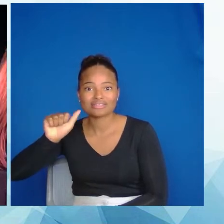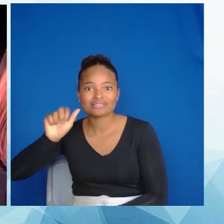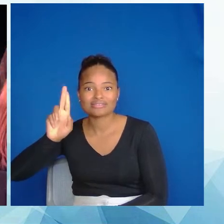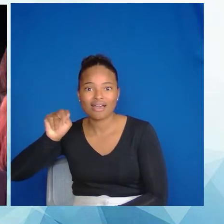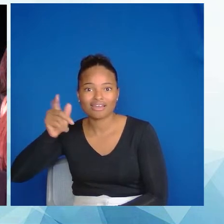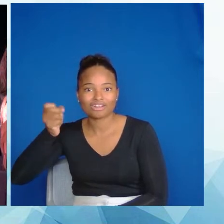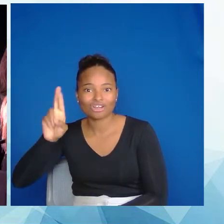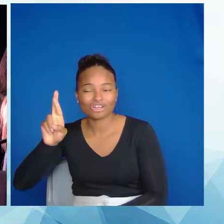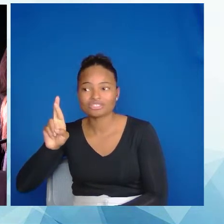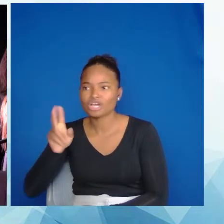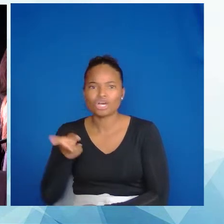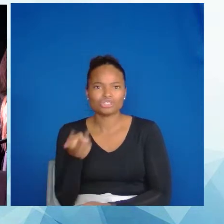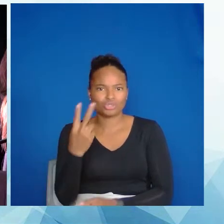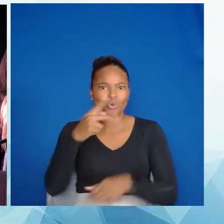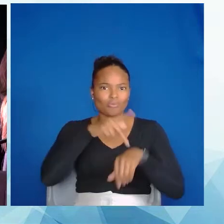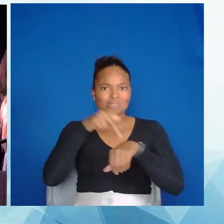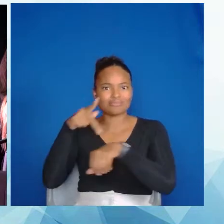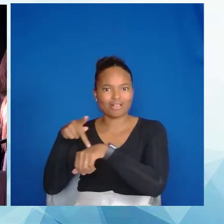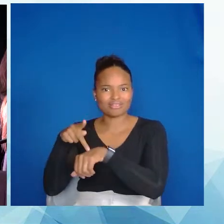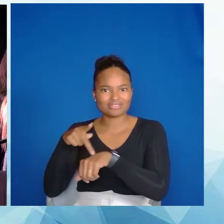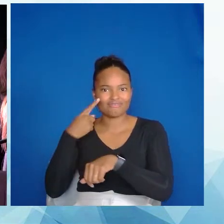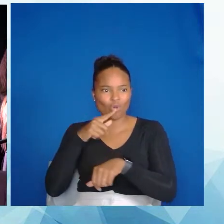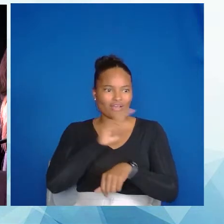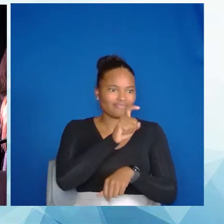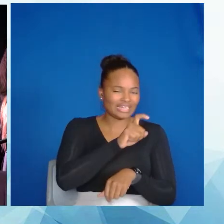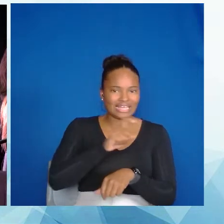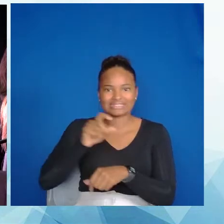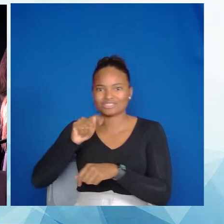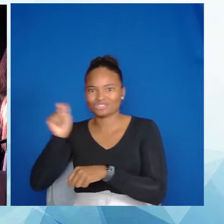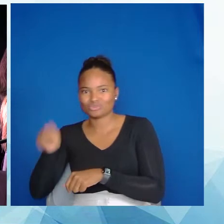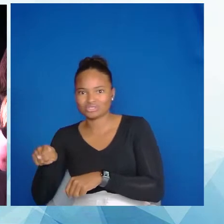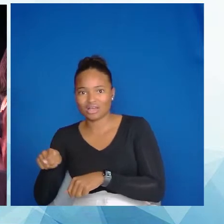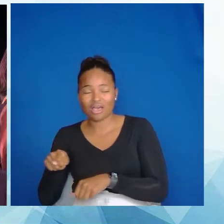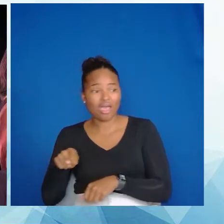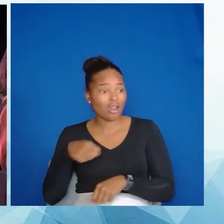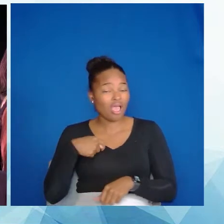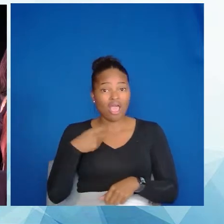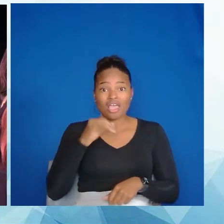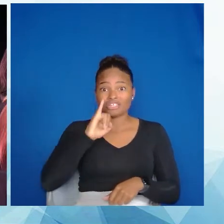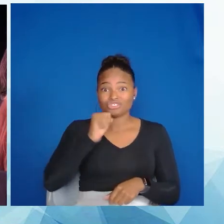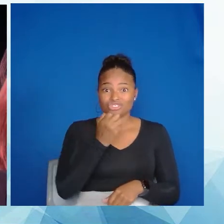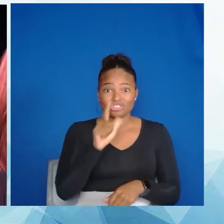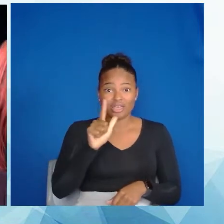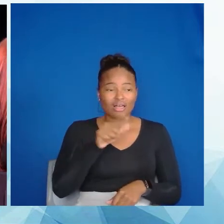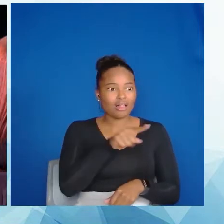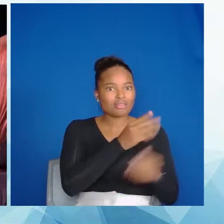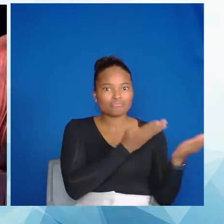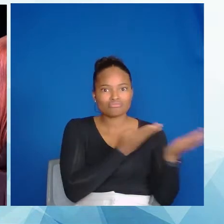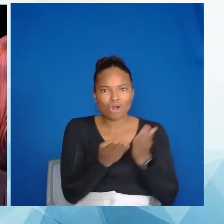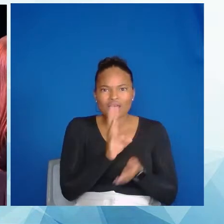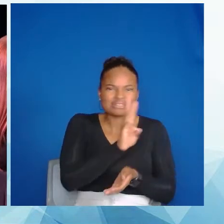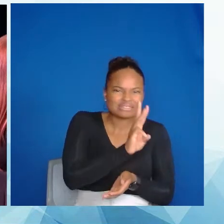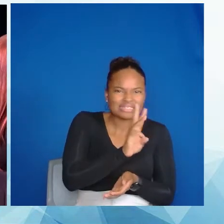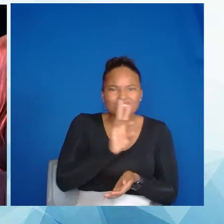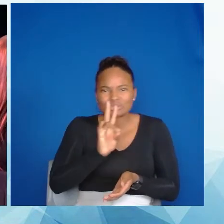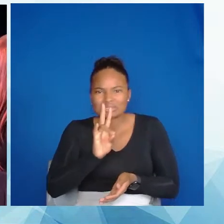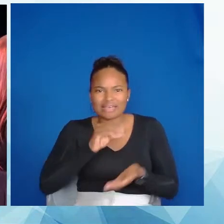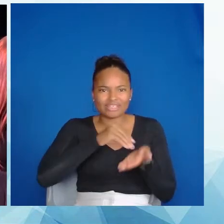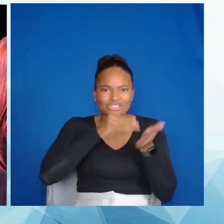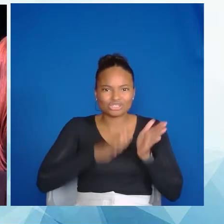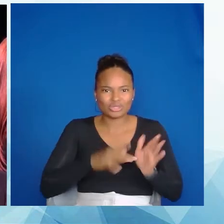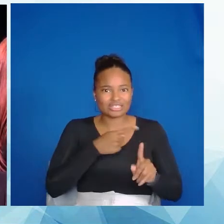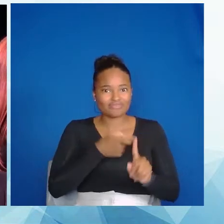our sites. Found out that Jill brought 6 or 7 students from PDSD, high school